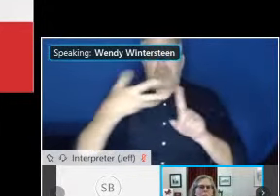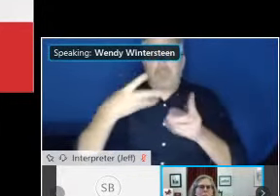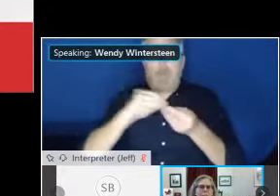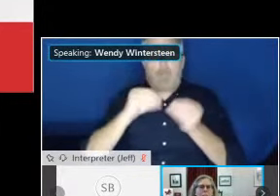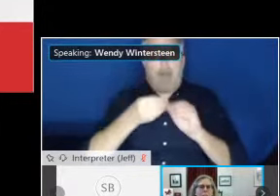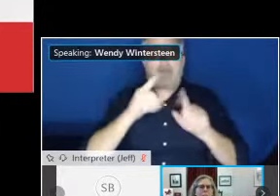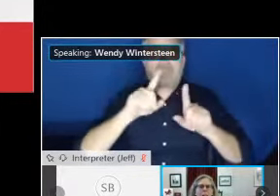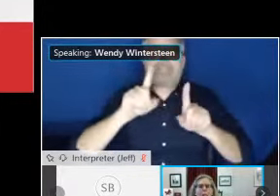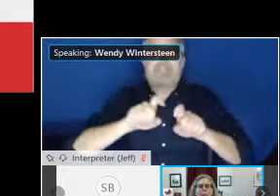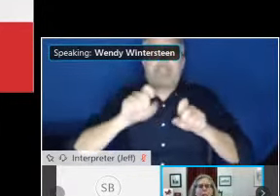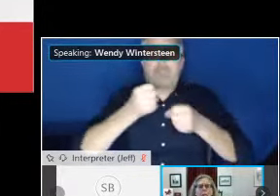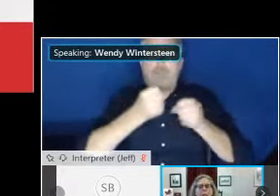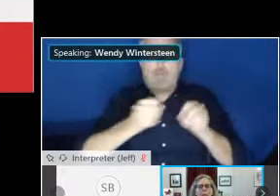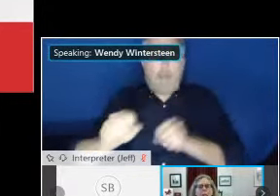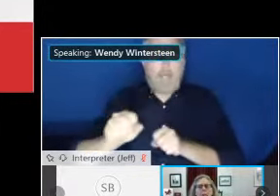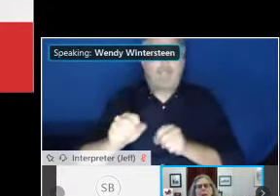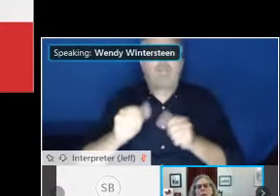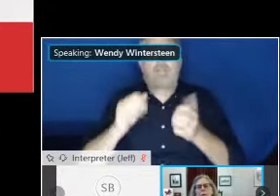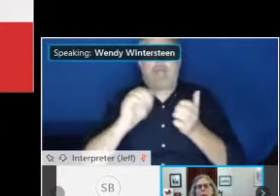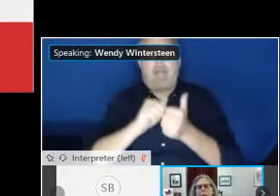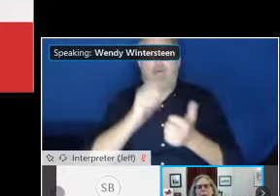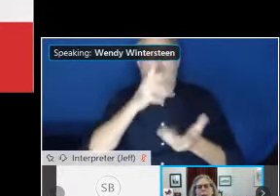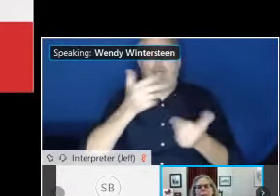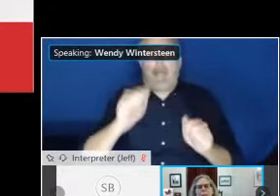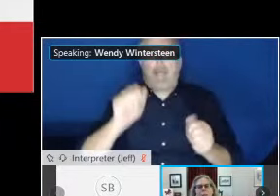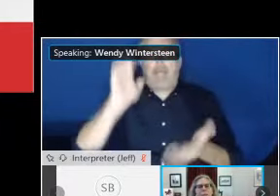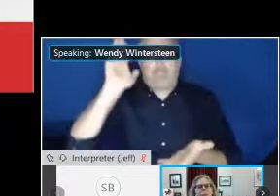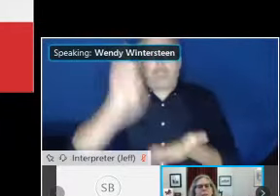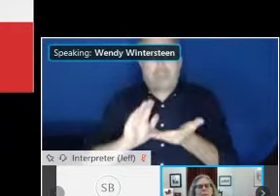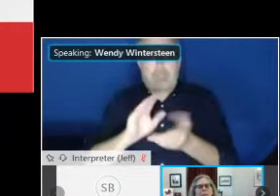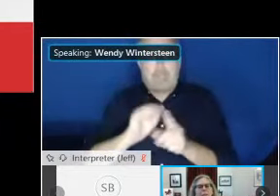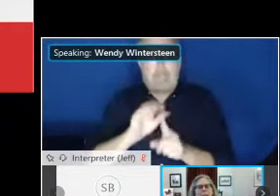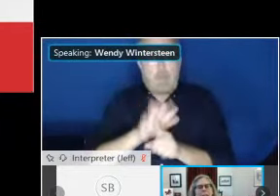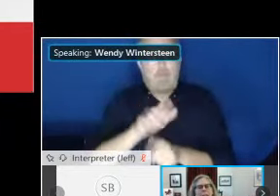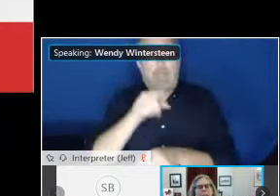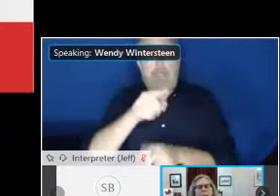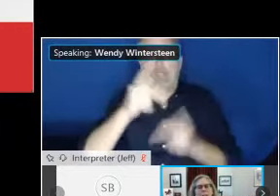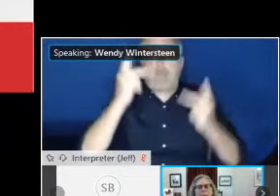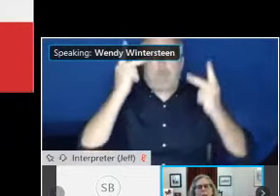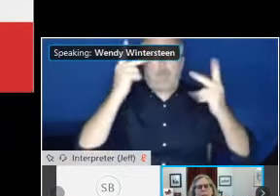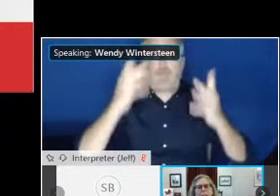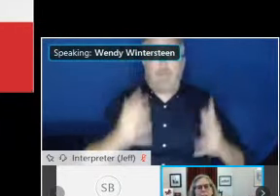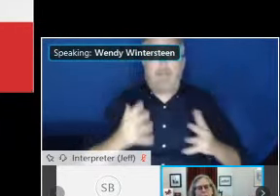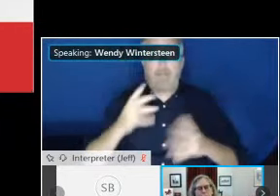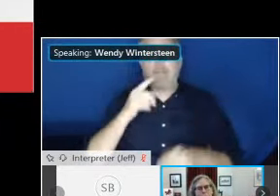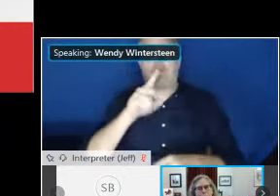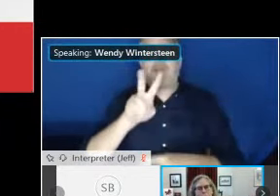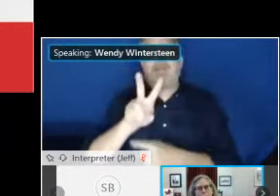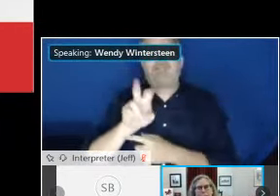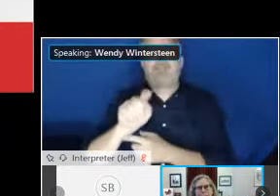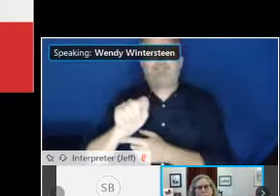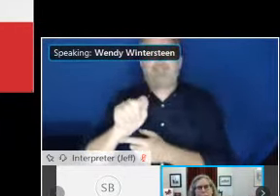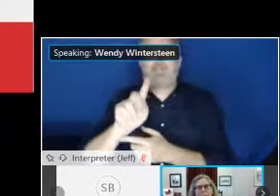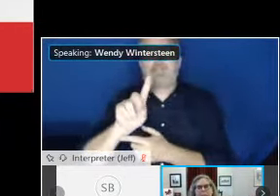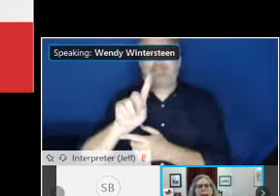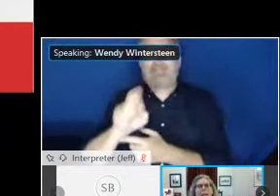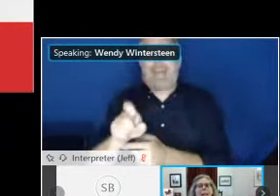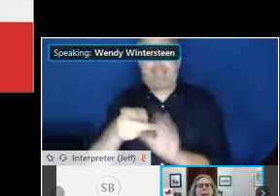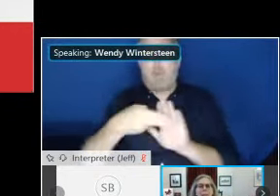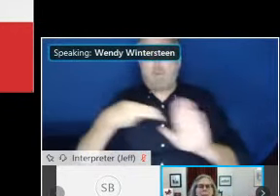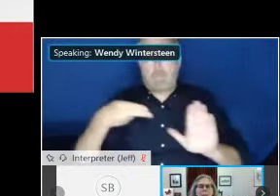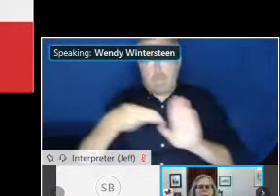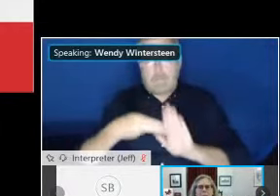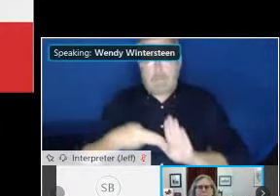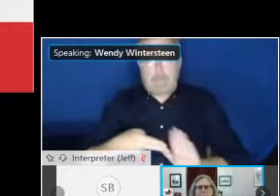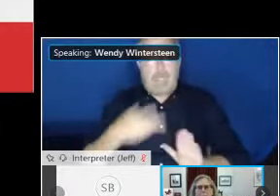strategy, and mitigation efforts. Dr. Ramirez is a professor of veterinary diagnostic and preventive medicine